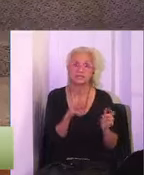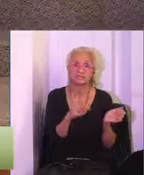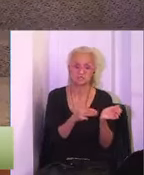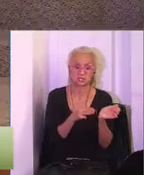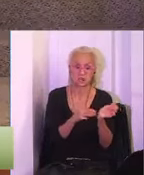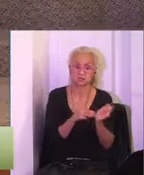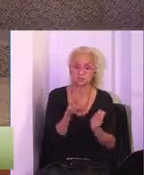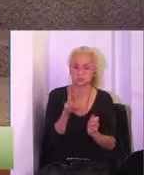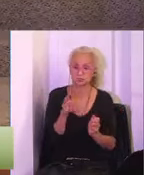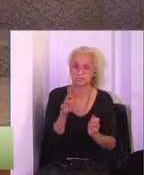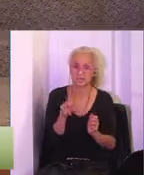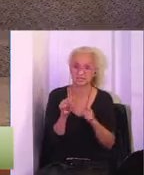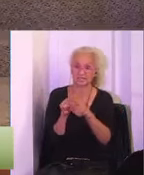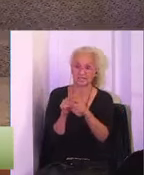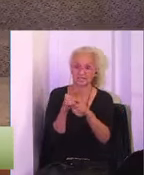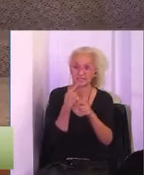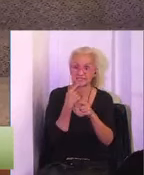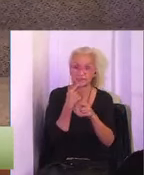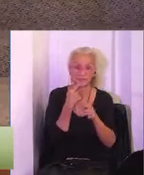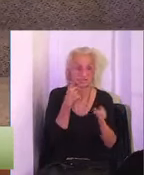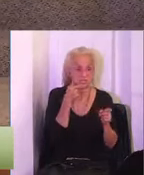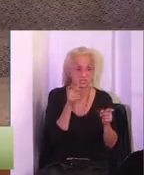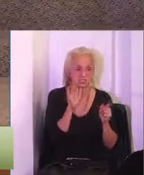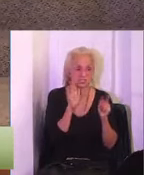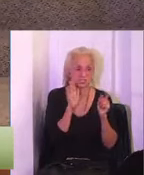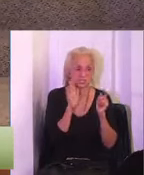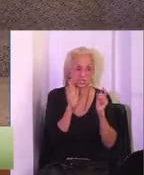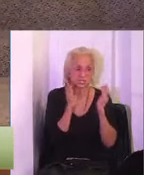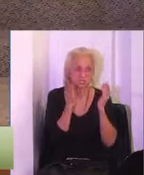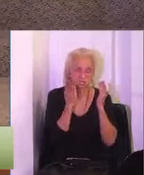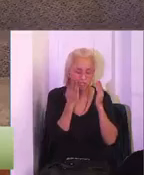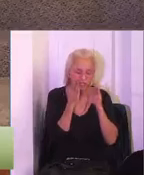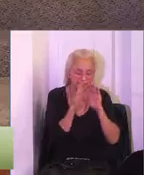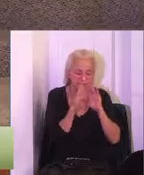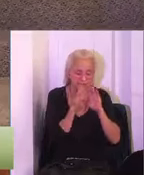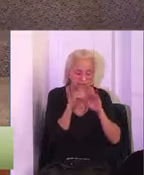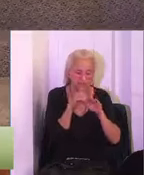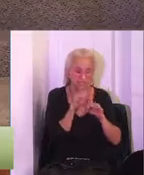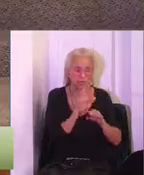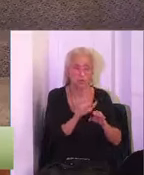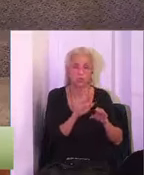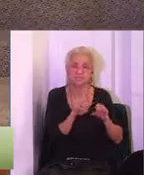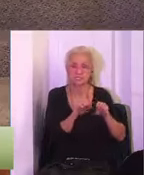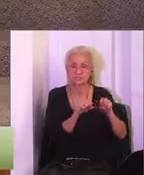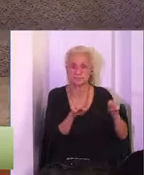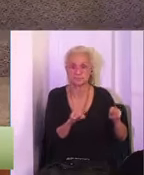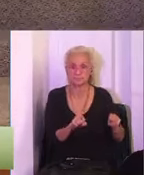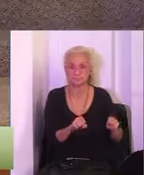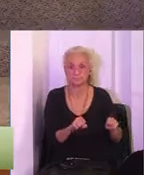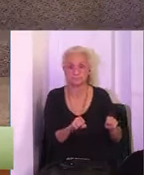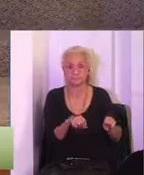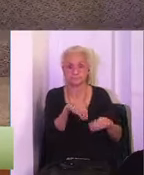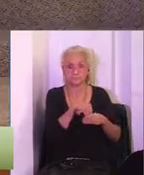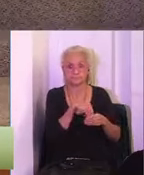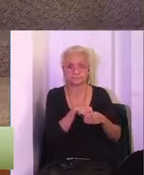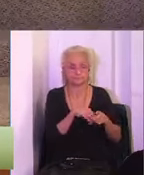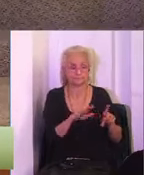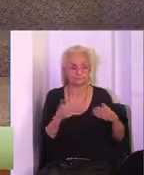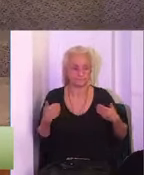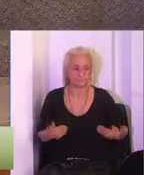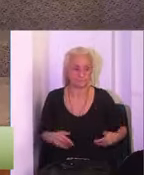at UCLA said, she is shutting down inner systems of hers. But